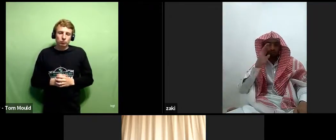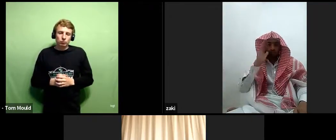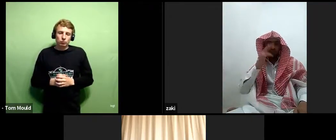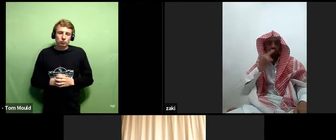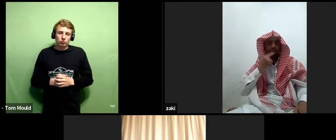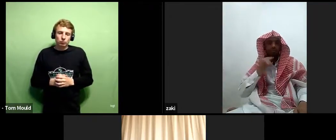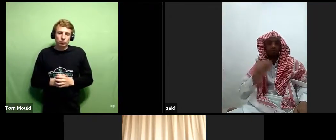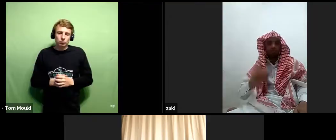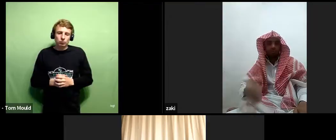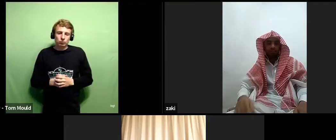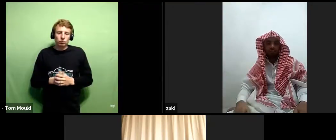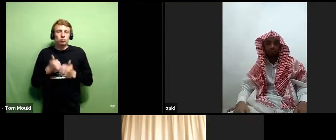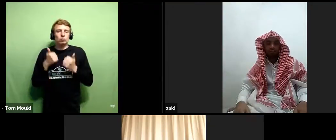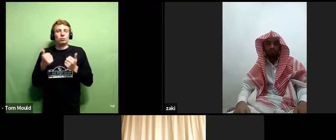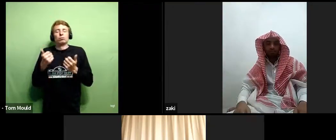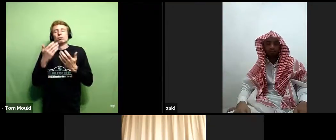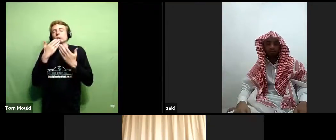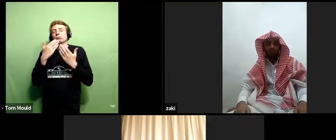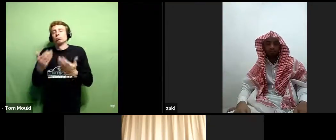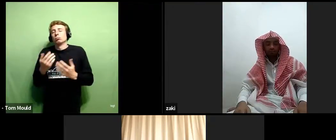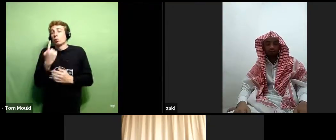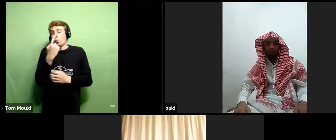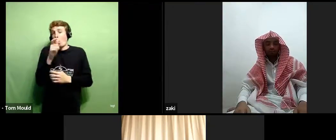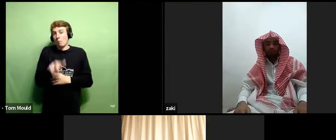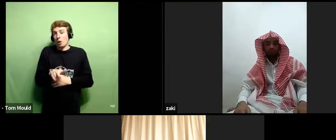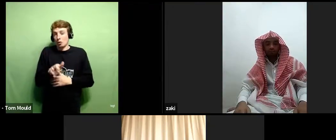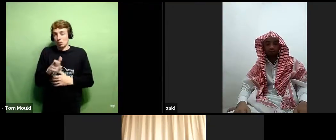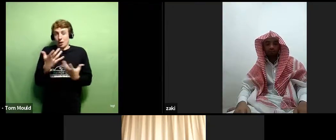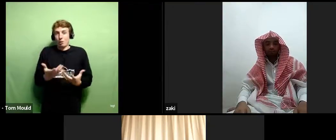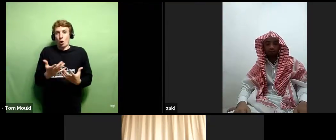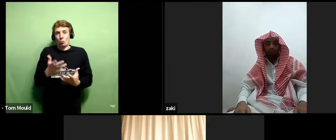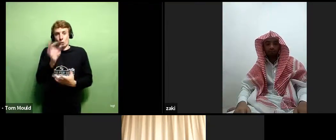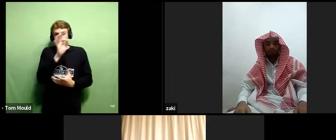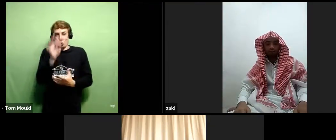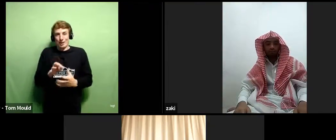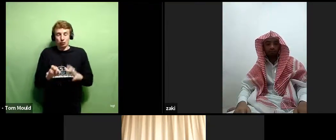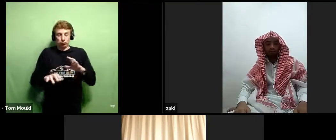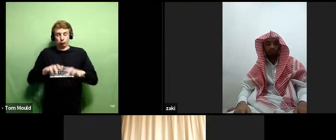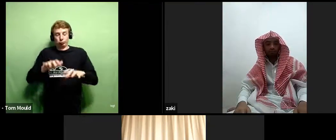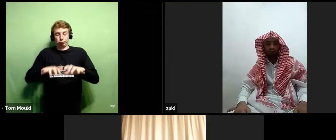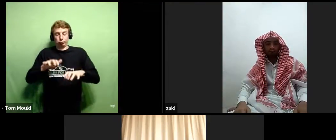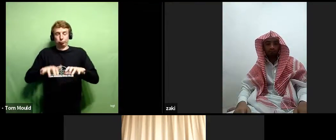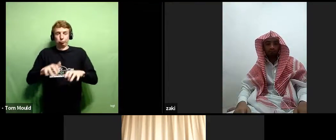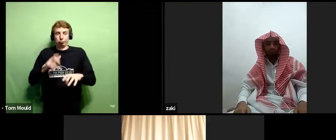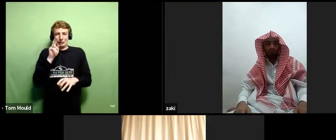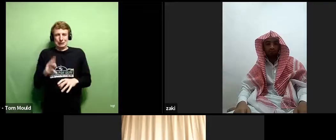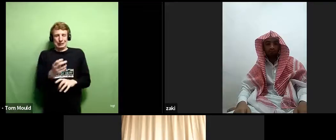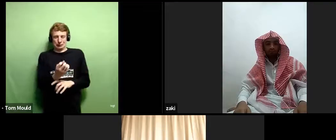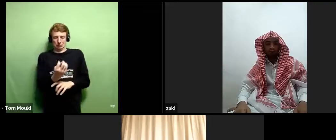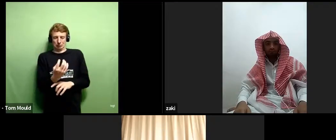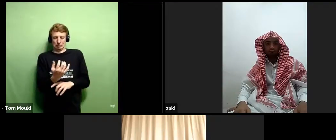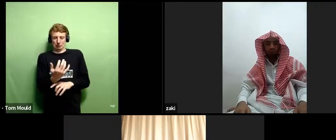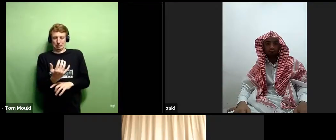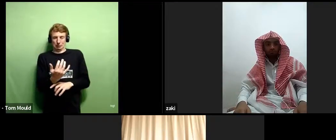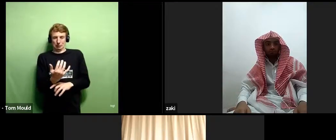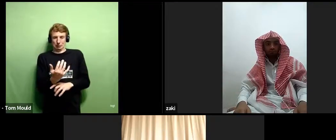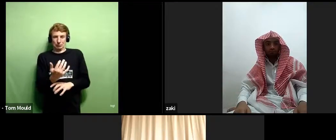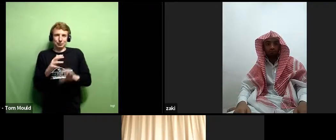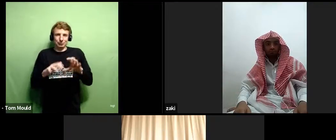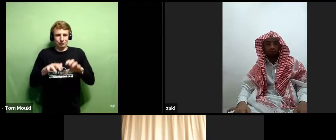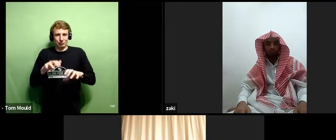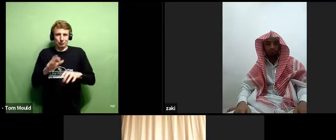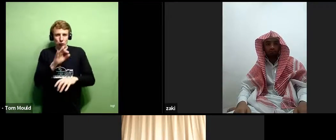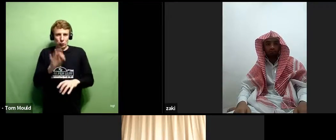There's someone here that's typing a question, I'll get them to finish. But the question, from what I can see,